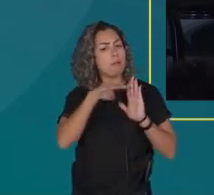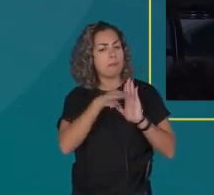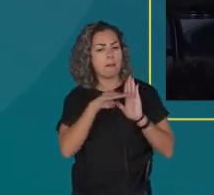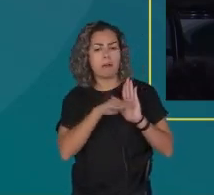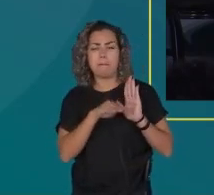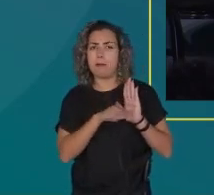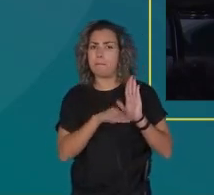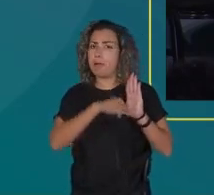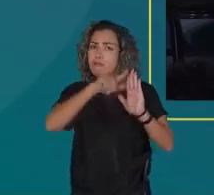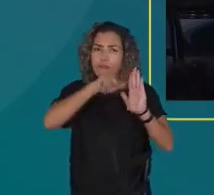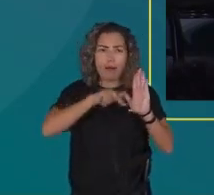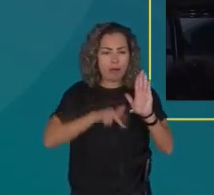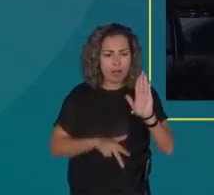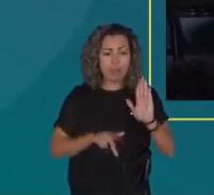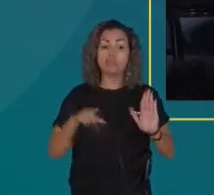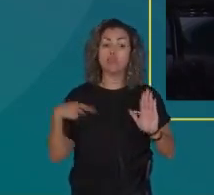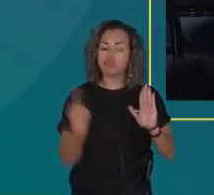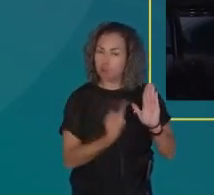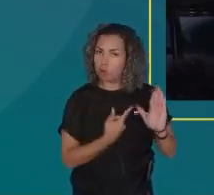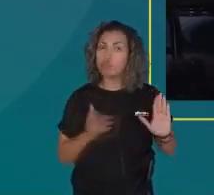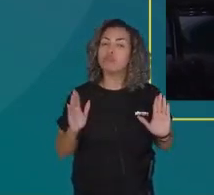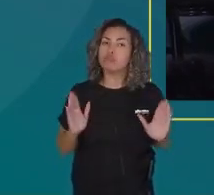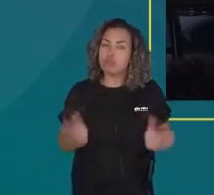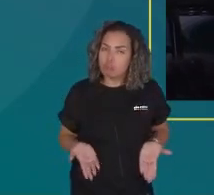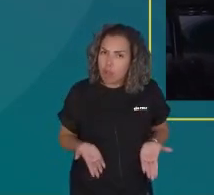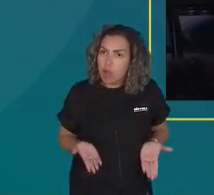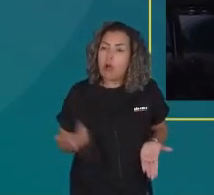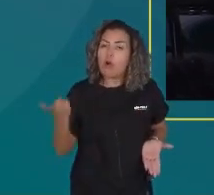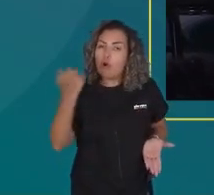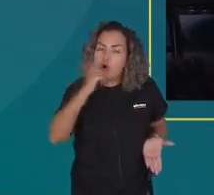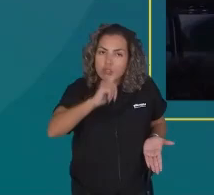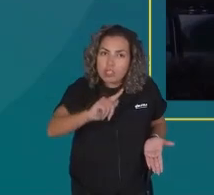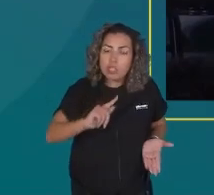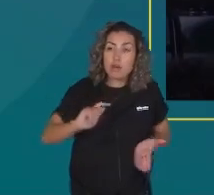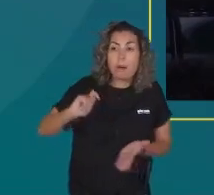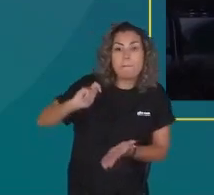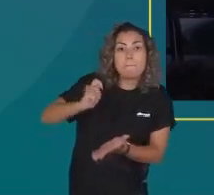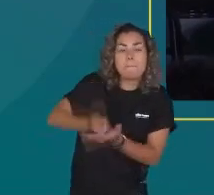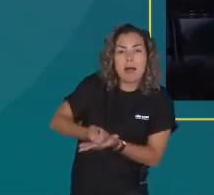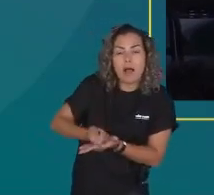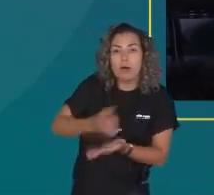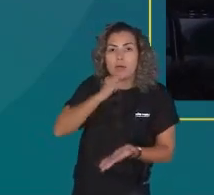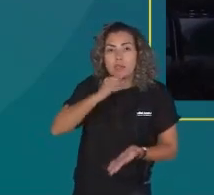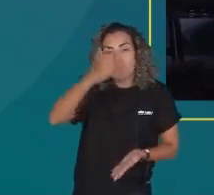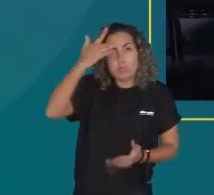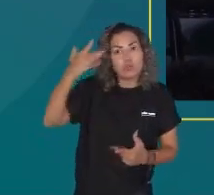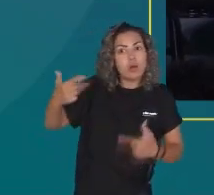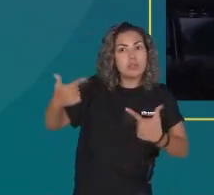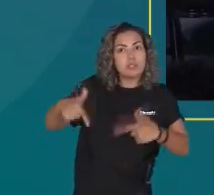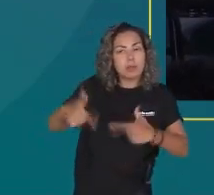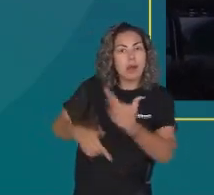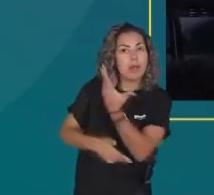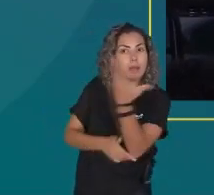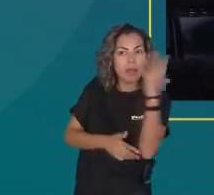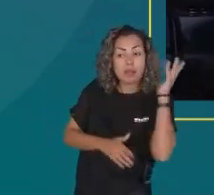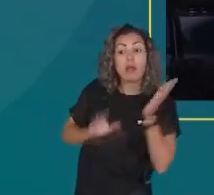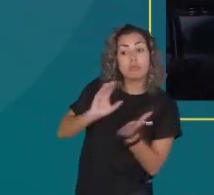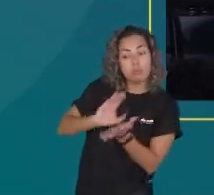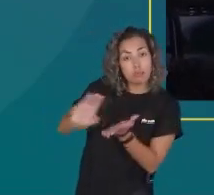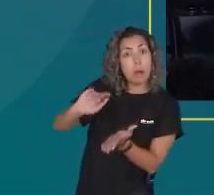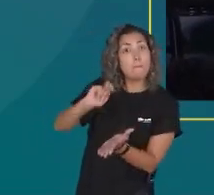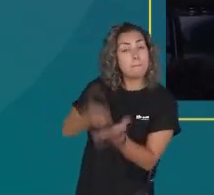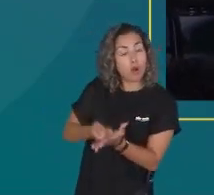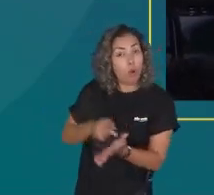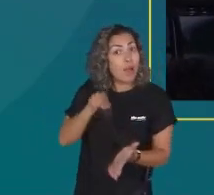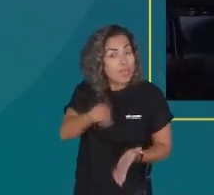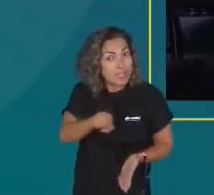we create the payment for environmental services, for example. And it's been a very good policy in Colombia. We create as well something called green